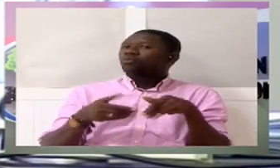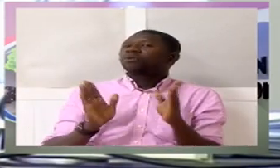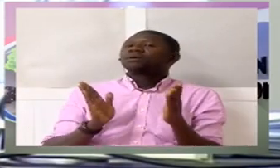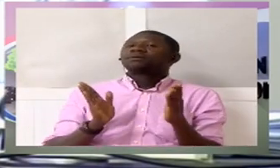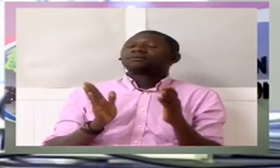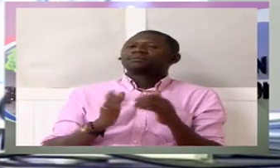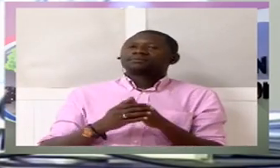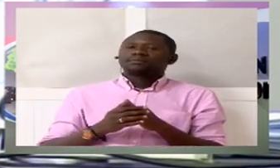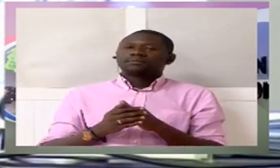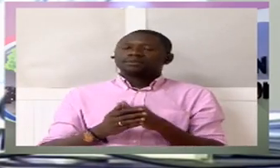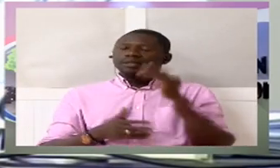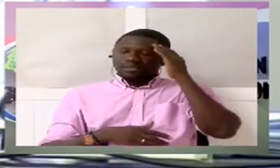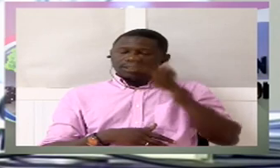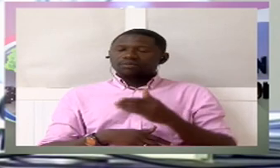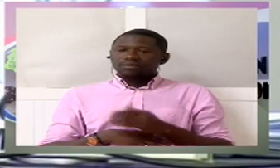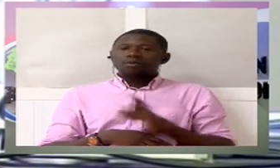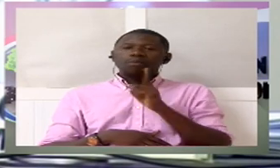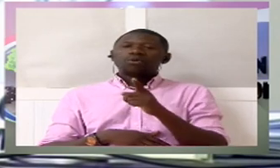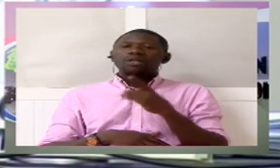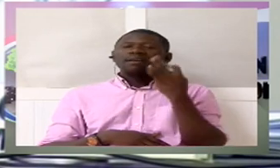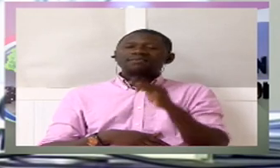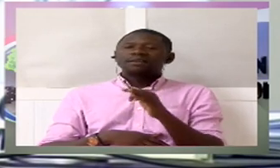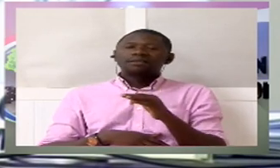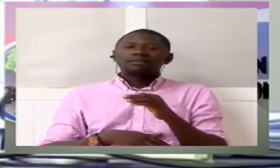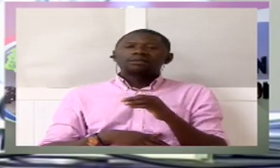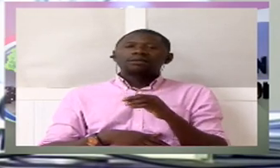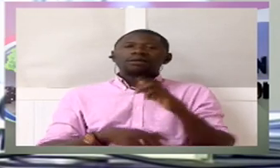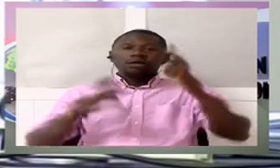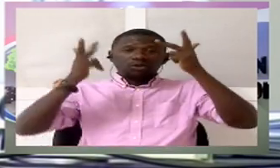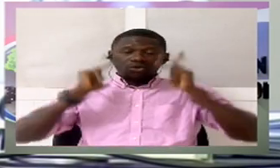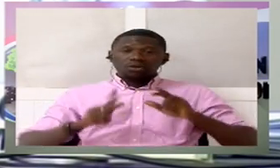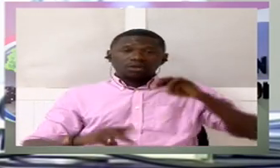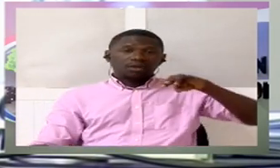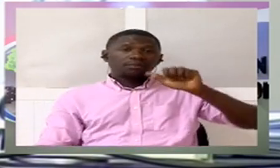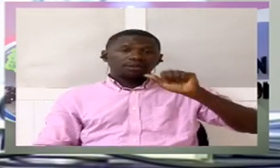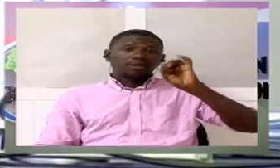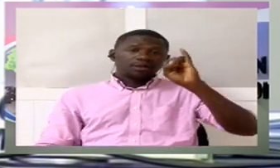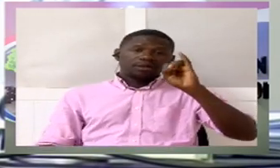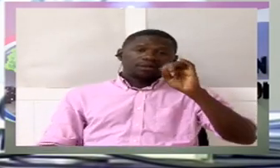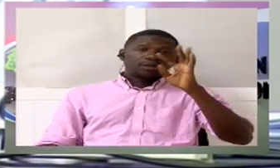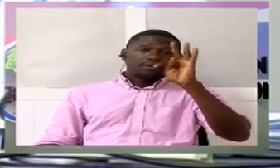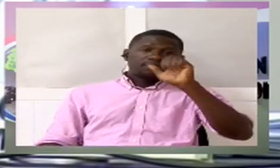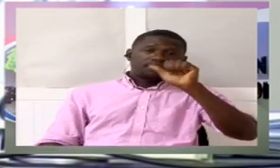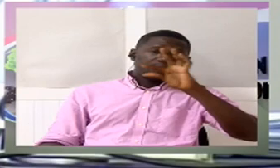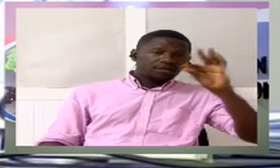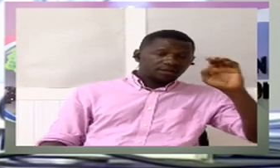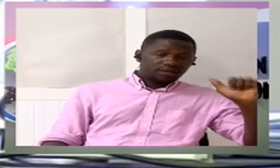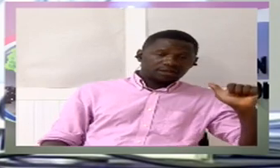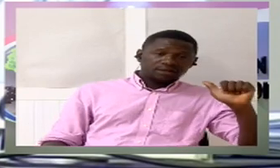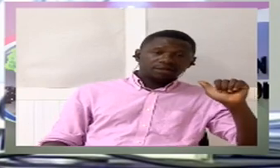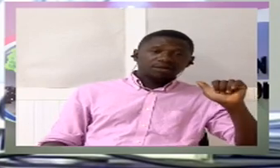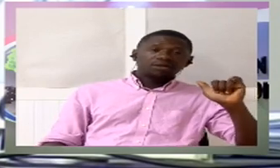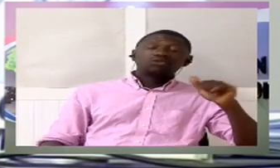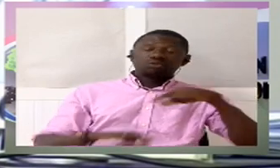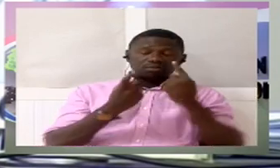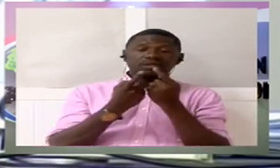even lawyer Maifati. Bari hani lawyer Maifati. Something happened to him afterwards. The phone for Nankuna at a